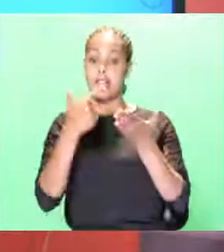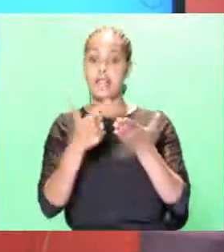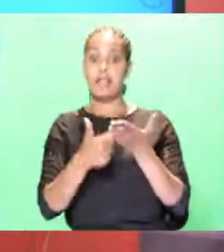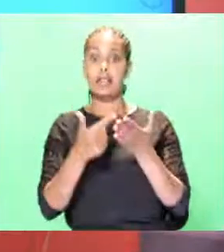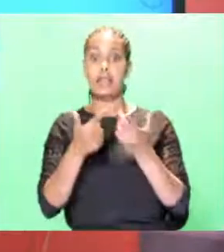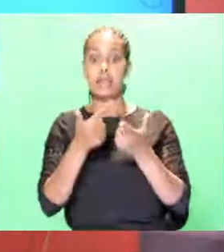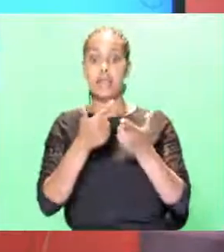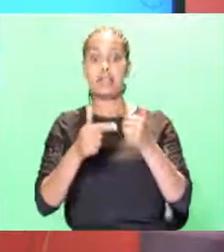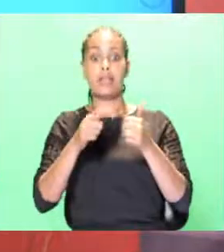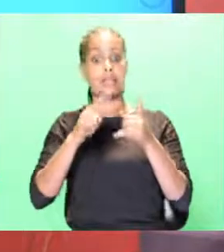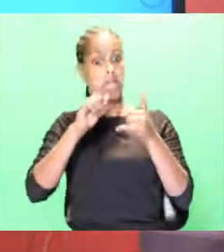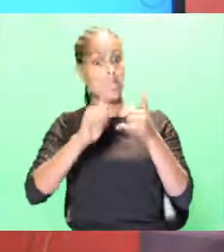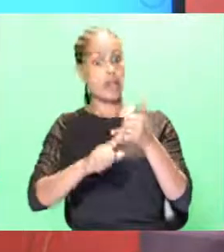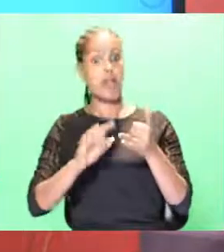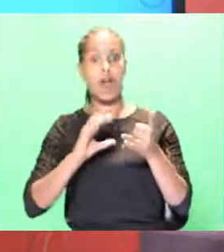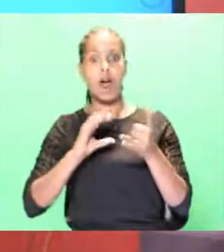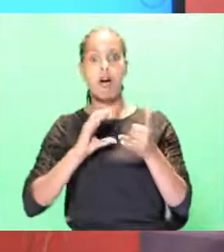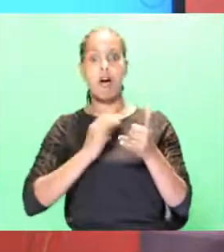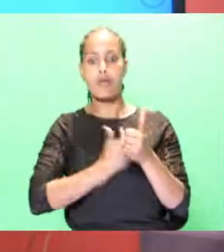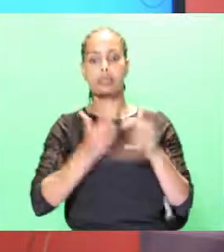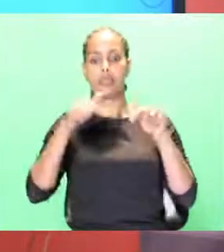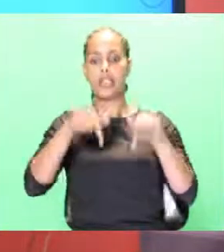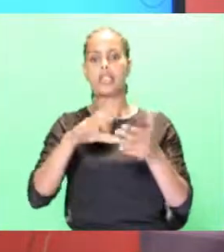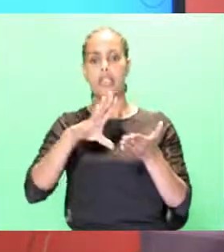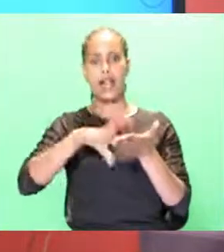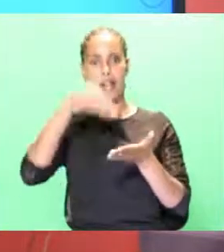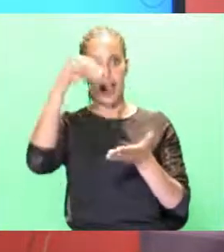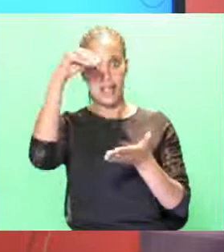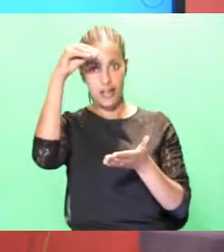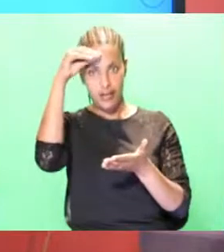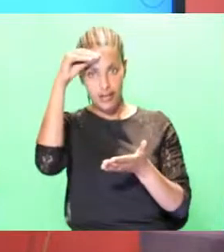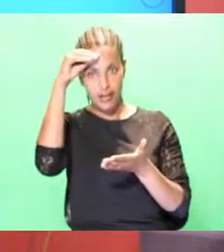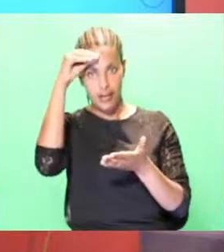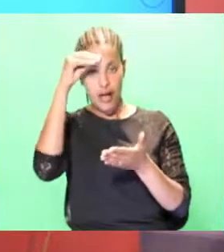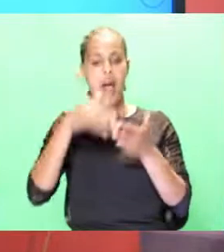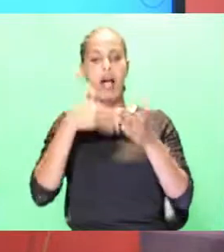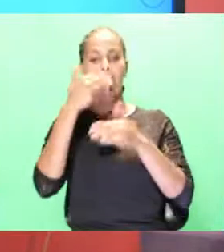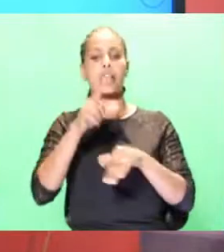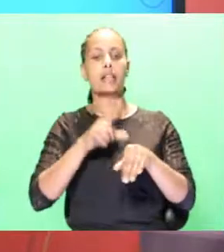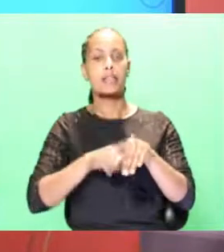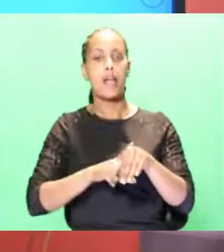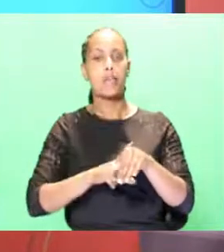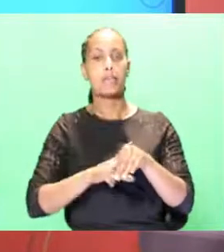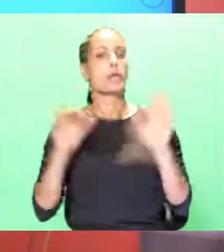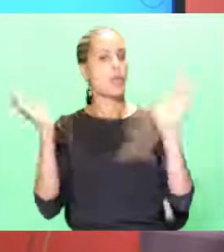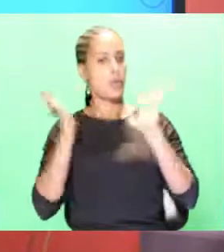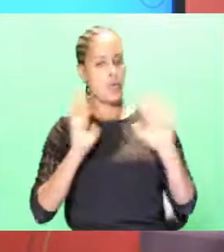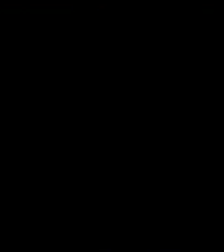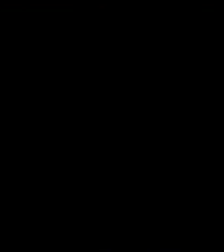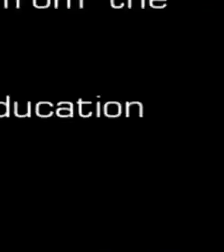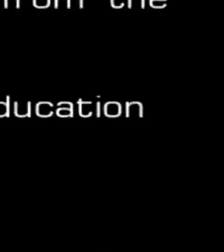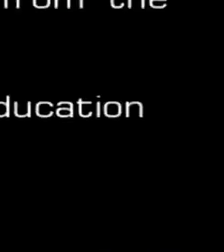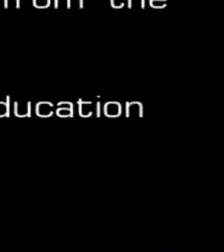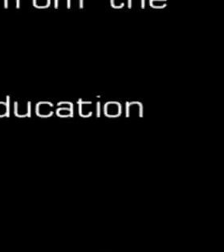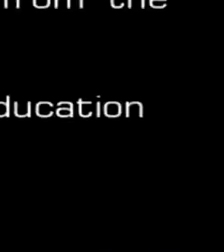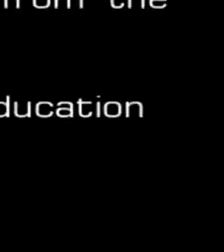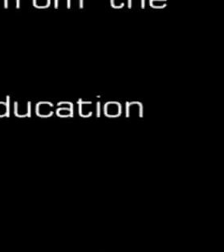This brings us to the end of our today's lesson. Until next time, goodbye.